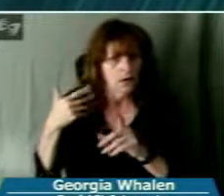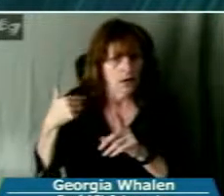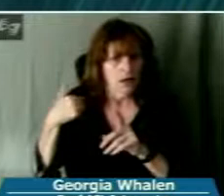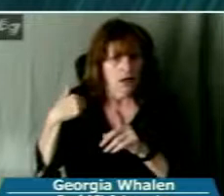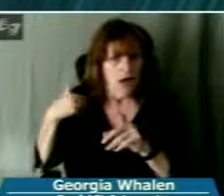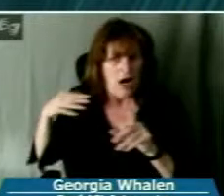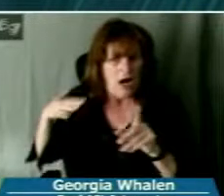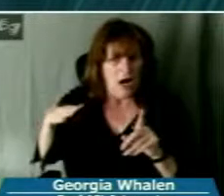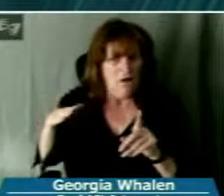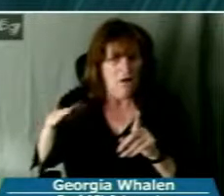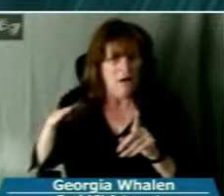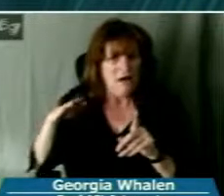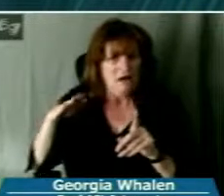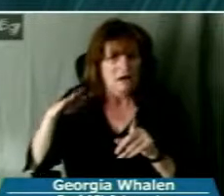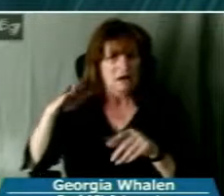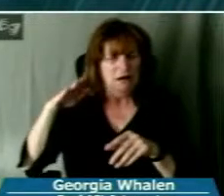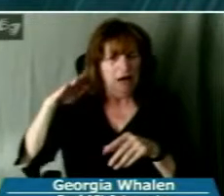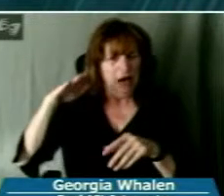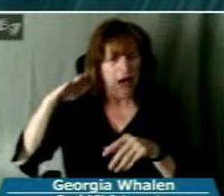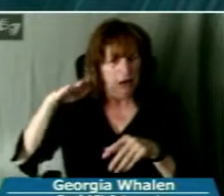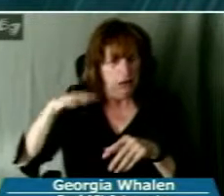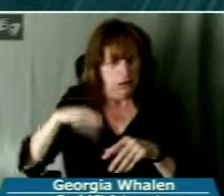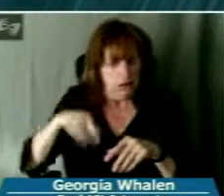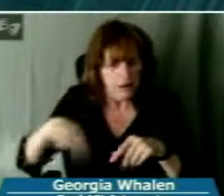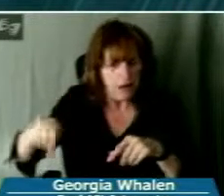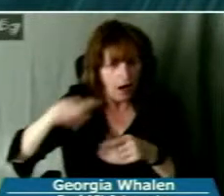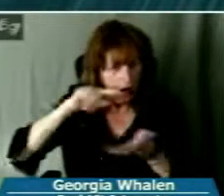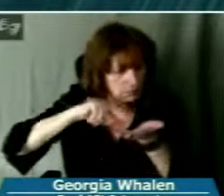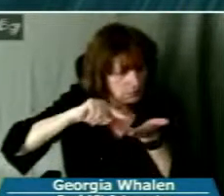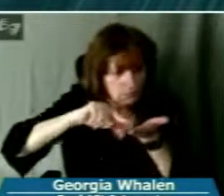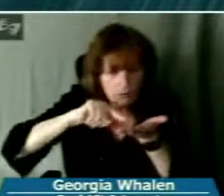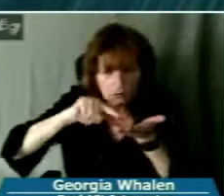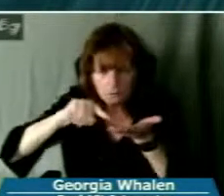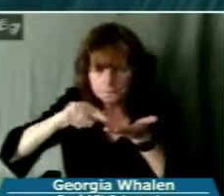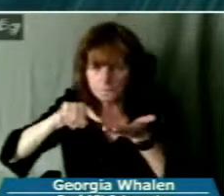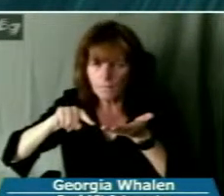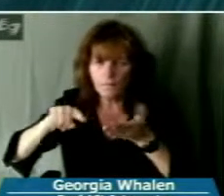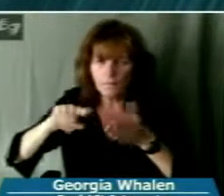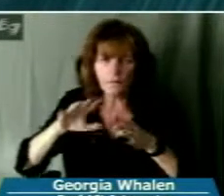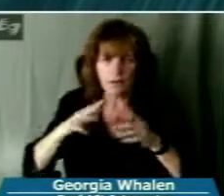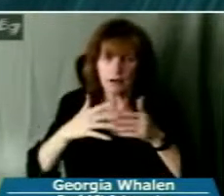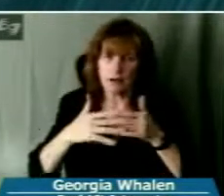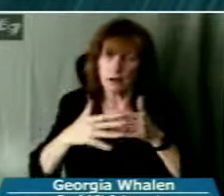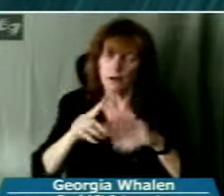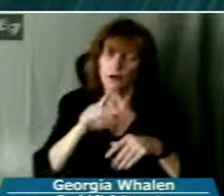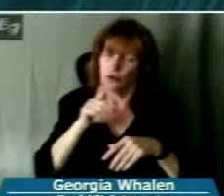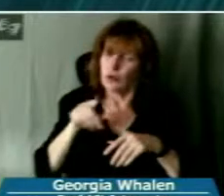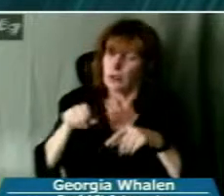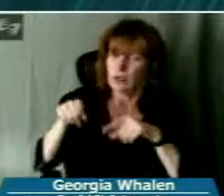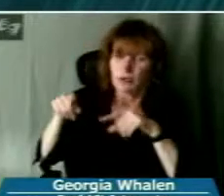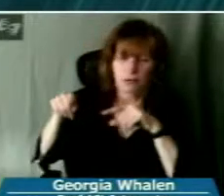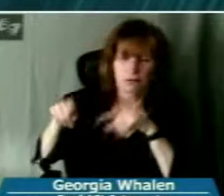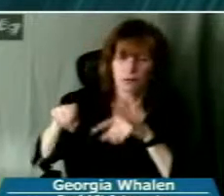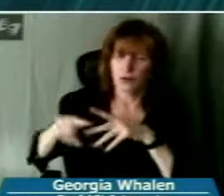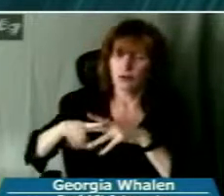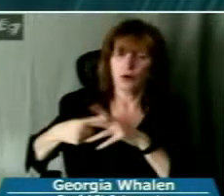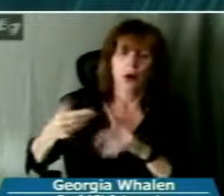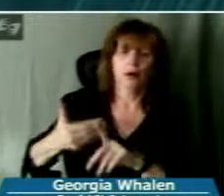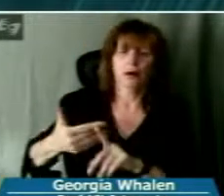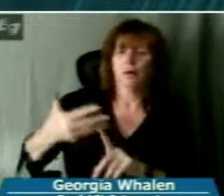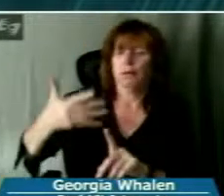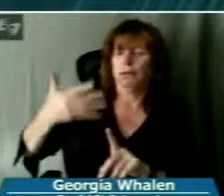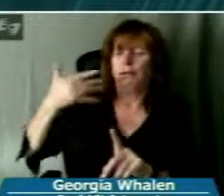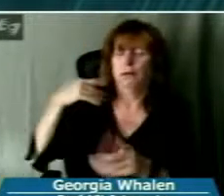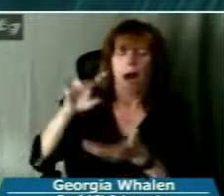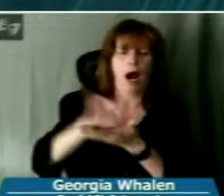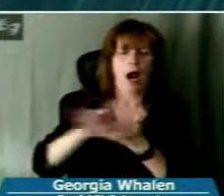what public health has been learning, who have been doing work in this area for even more time since the first cases were uncovered earlier